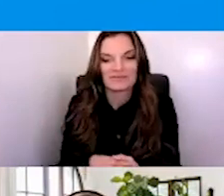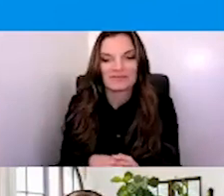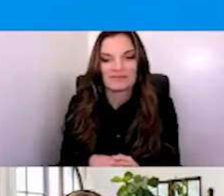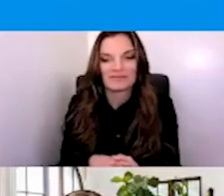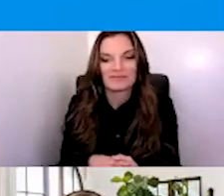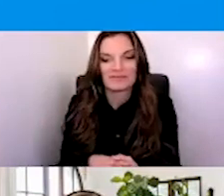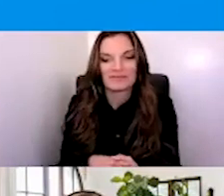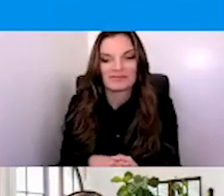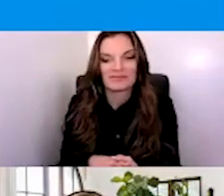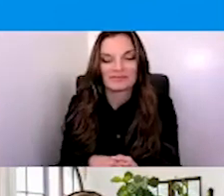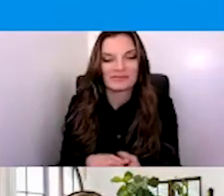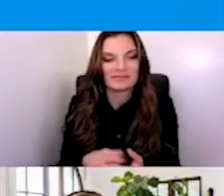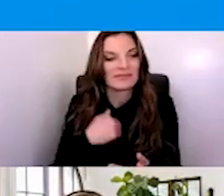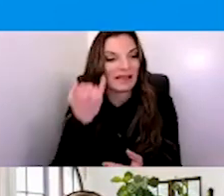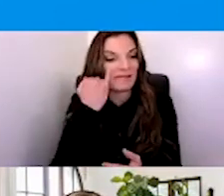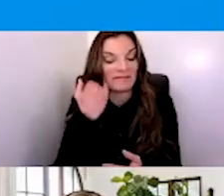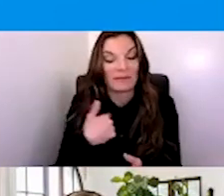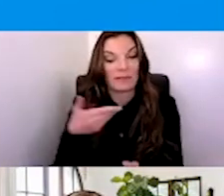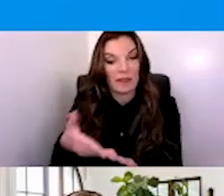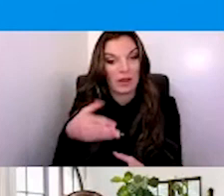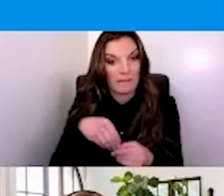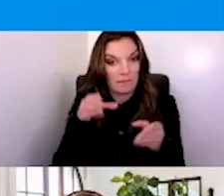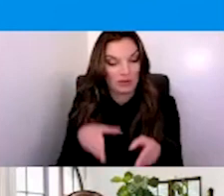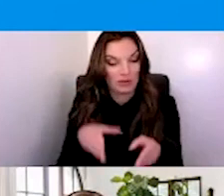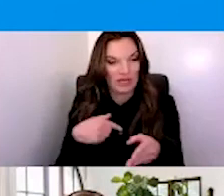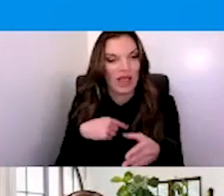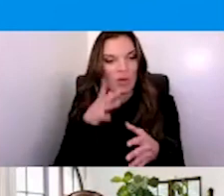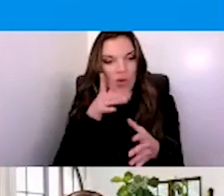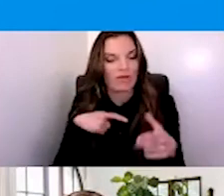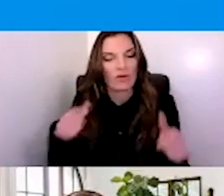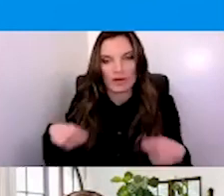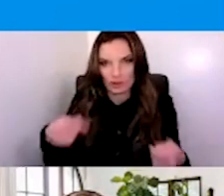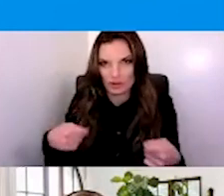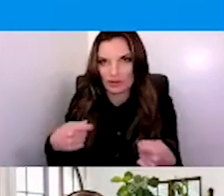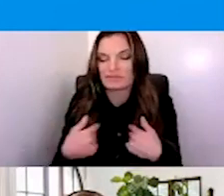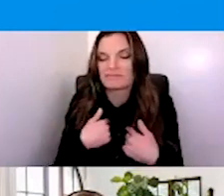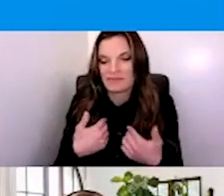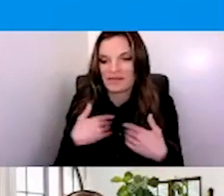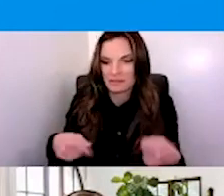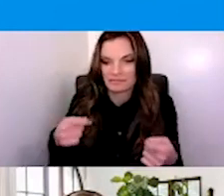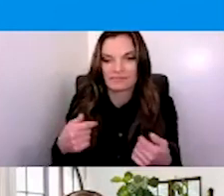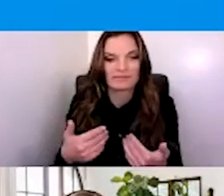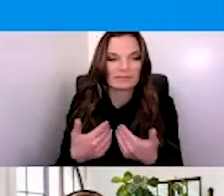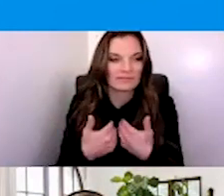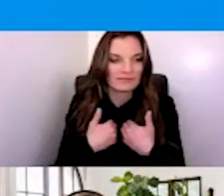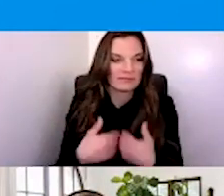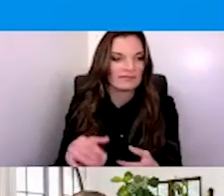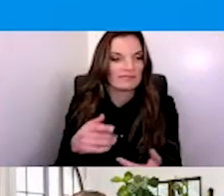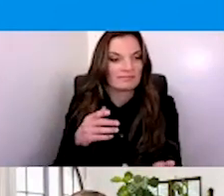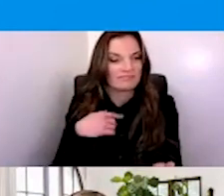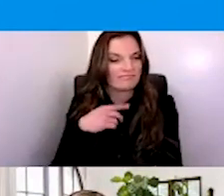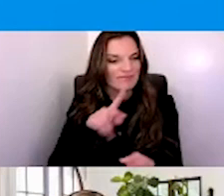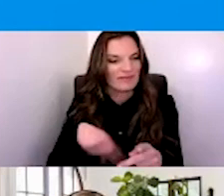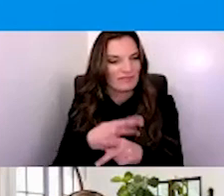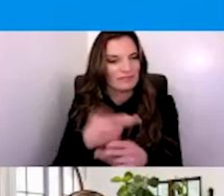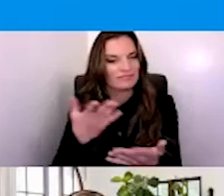person today, I would roll in my wheelchair. I use a manual wheelchair because I have osteogenesis imperfecta.